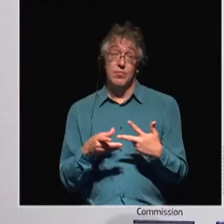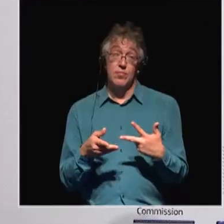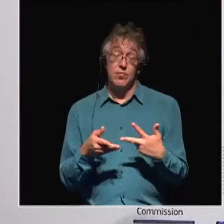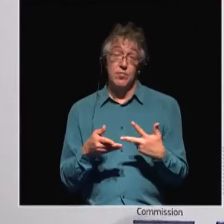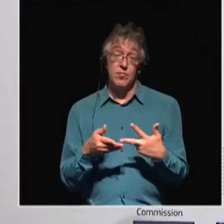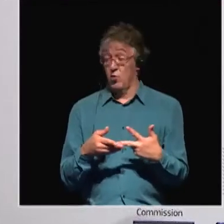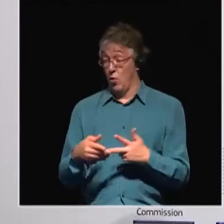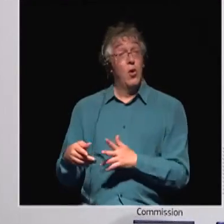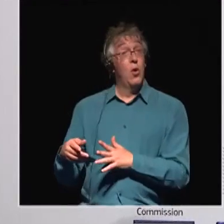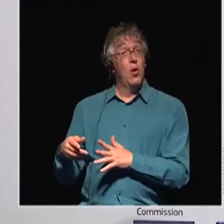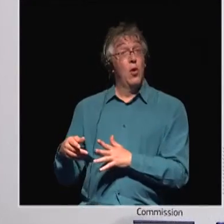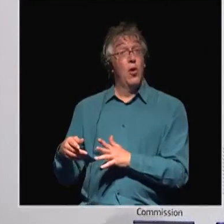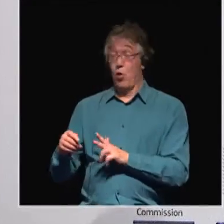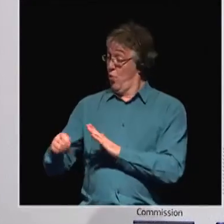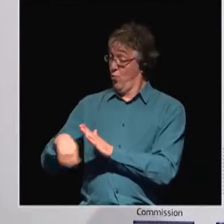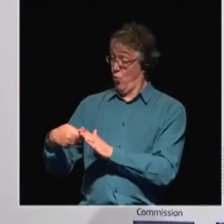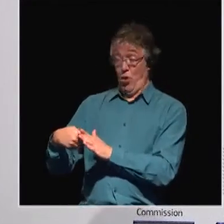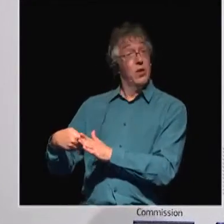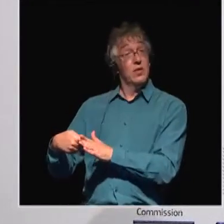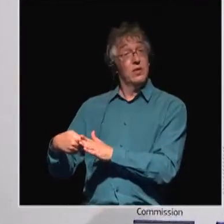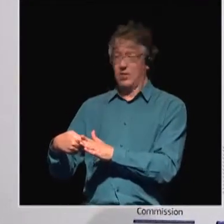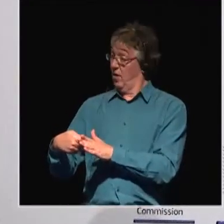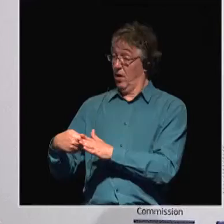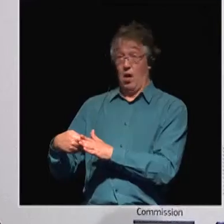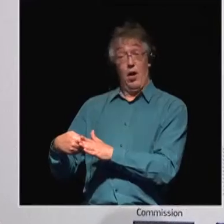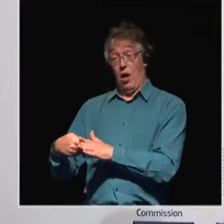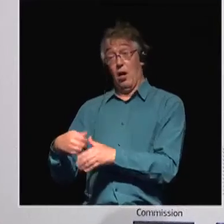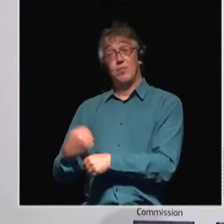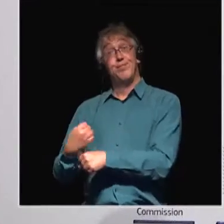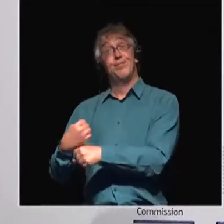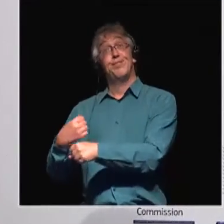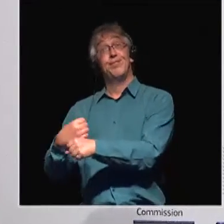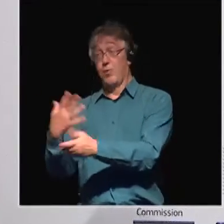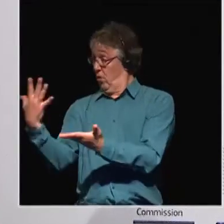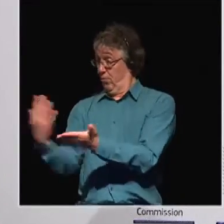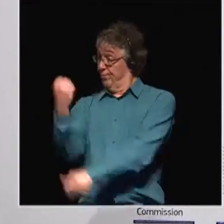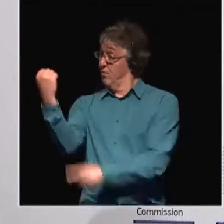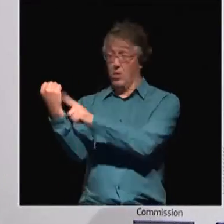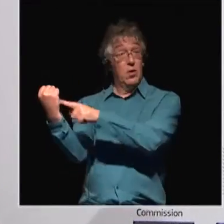is the project going to bring us what we need? And I think there we need to be very clear from the outset.